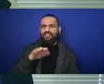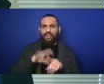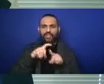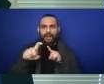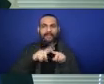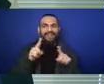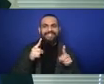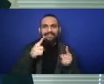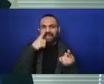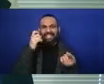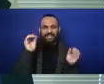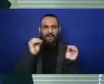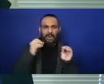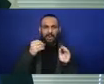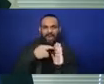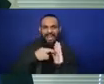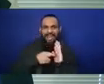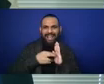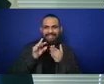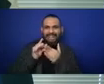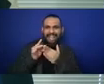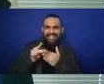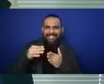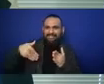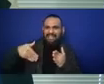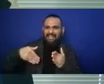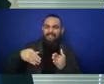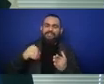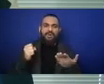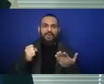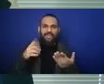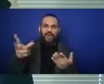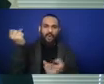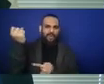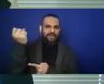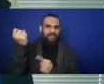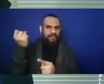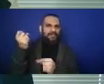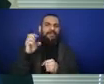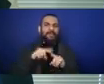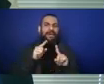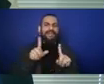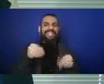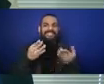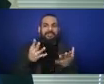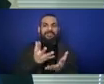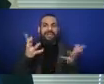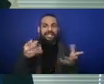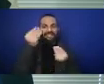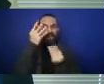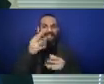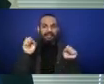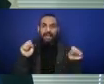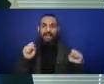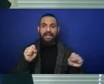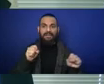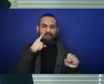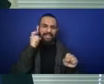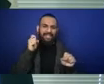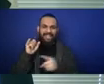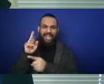not guidance issued, they wanted to hold off. But I'm going to give you as much information as I can in the absence of an